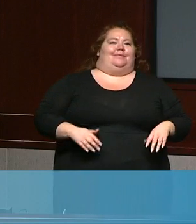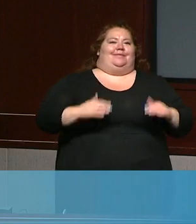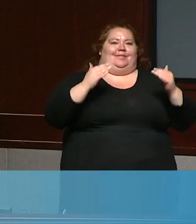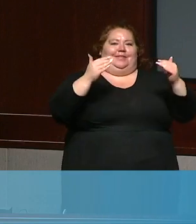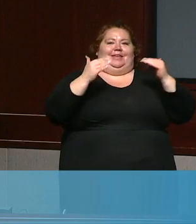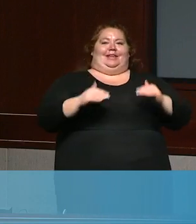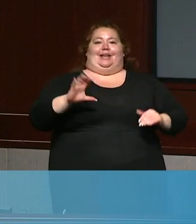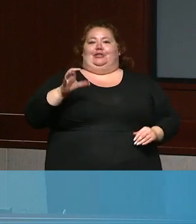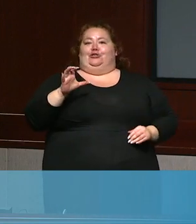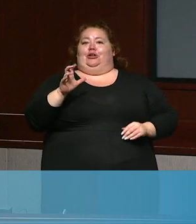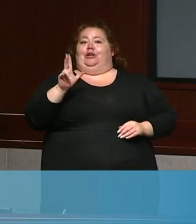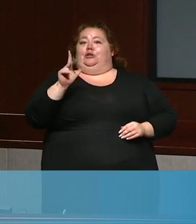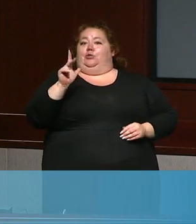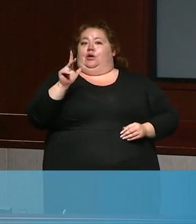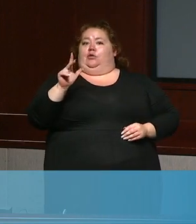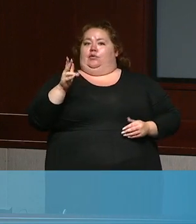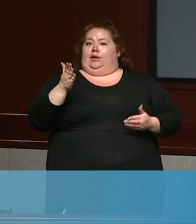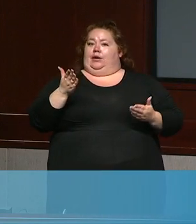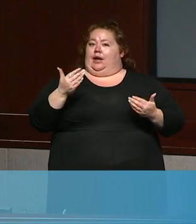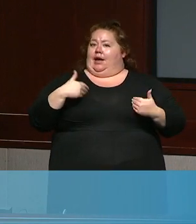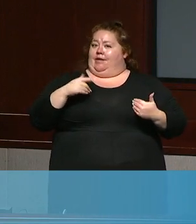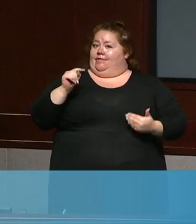questions?